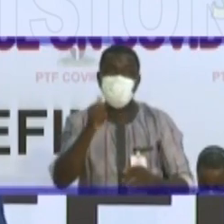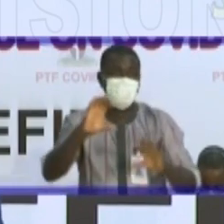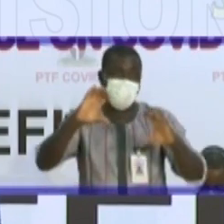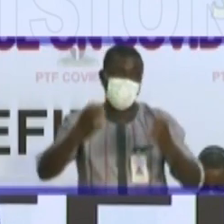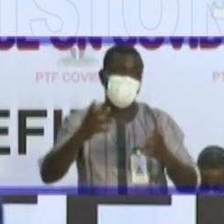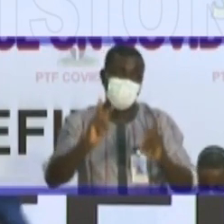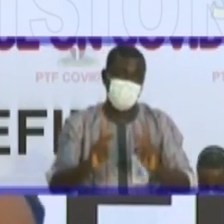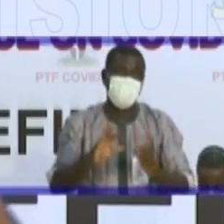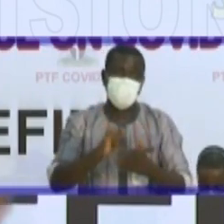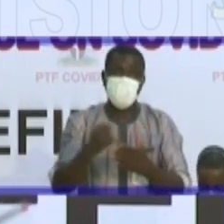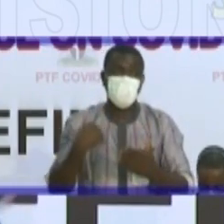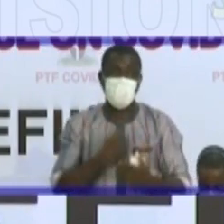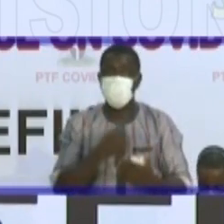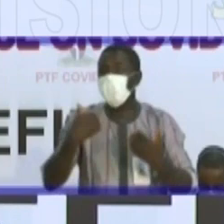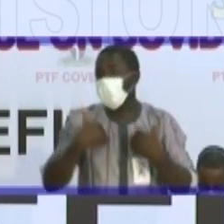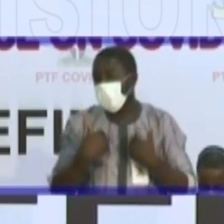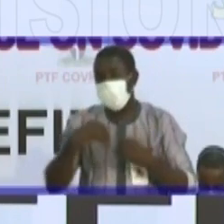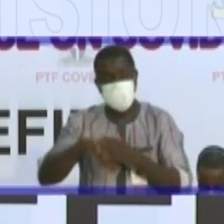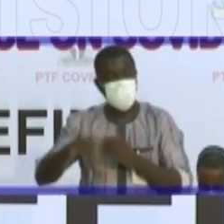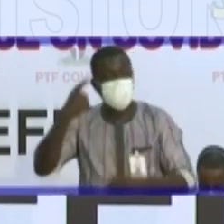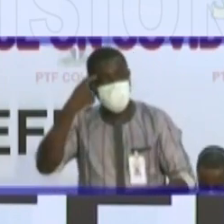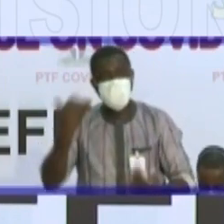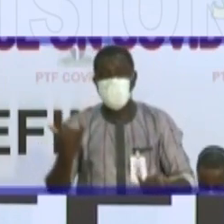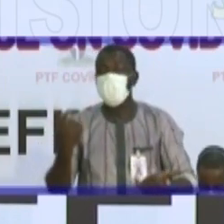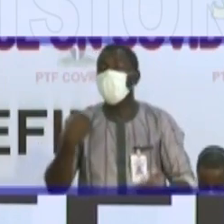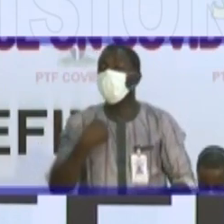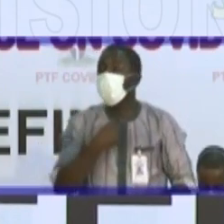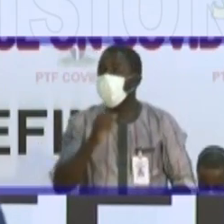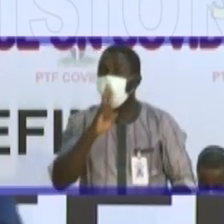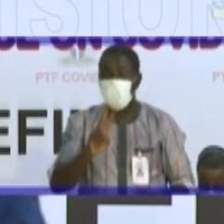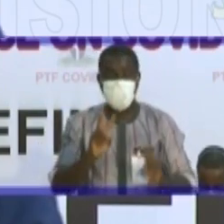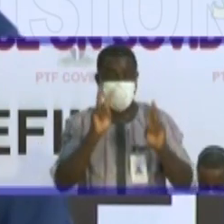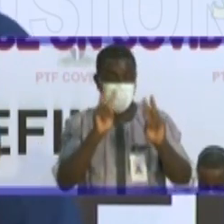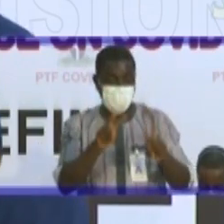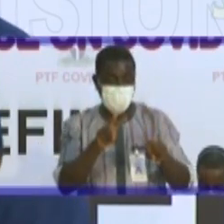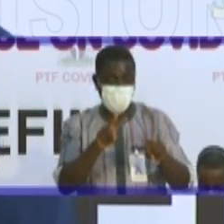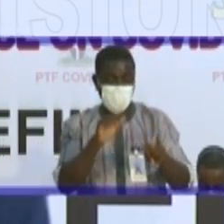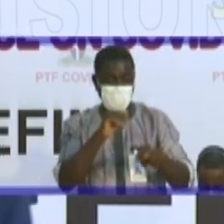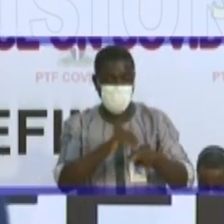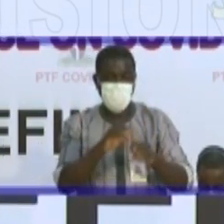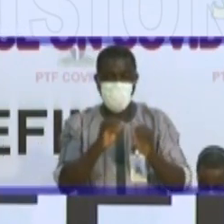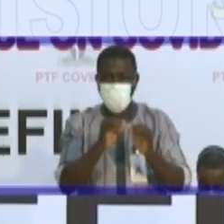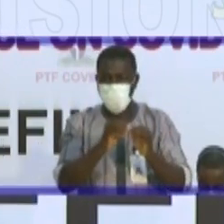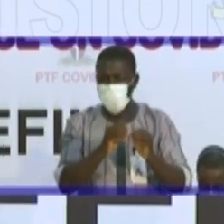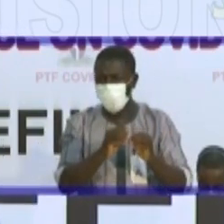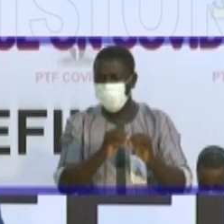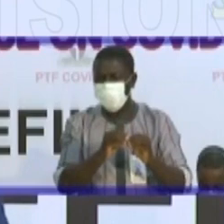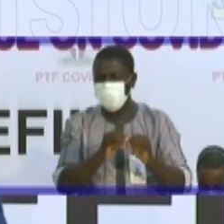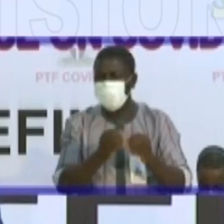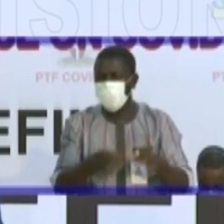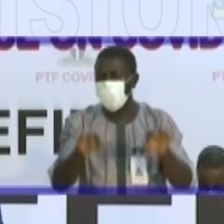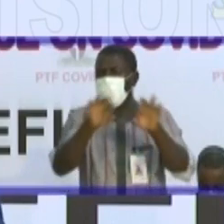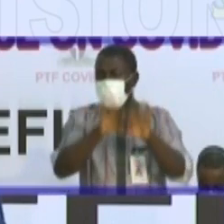people that we had in mind. We're looking at the more pressing and immediate